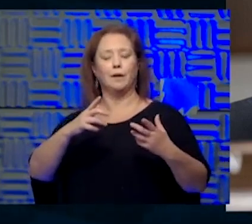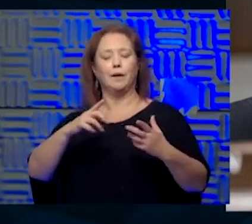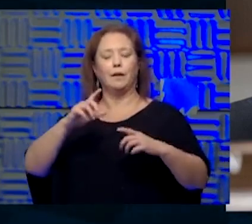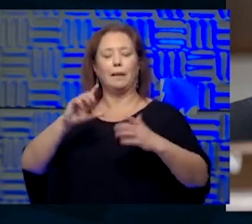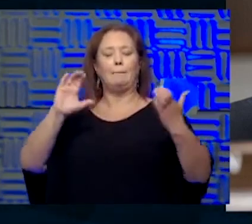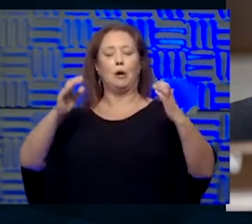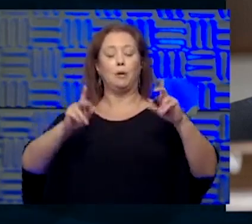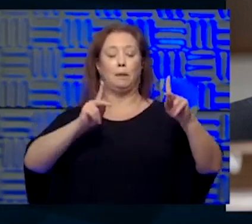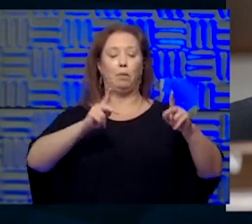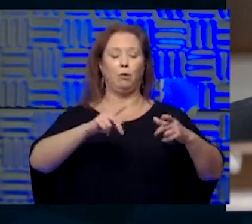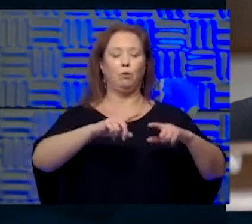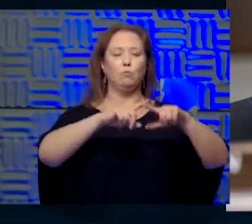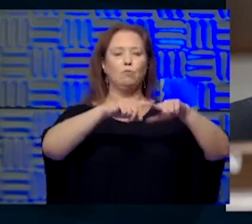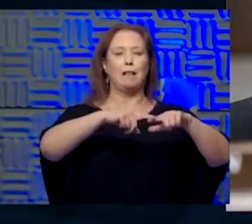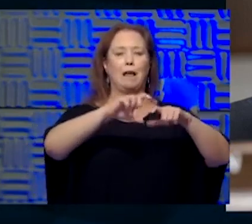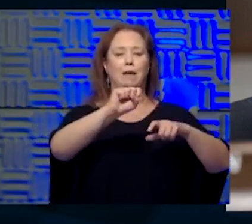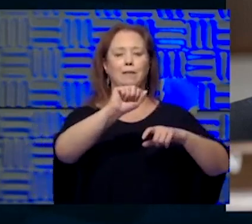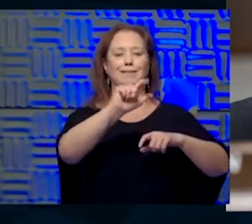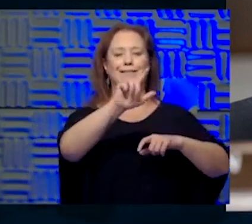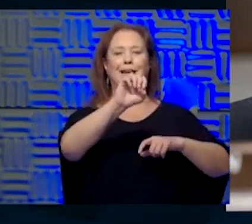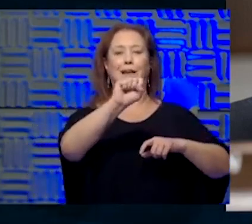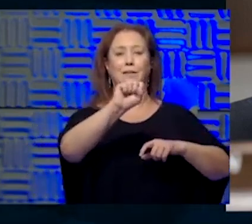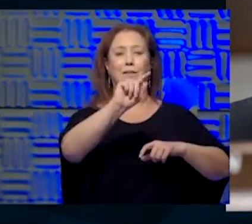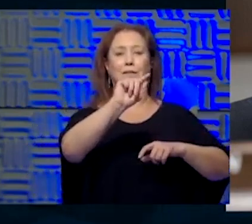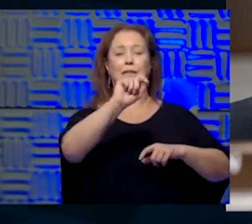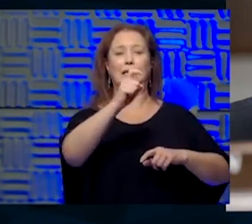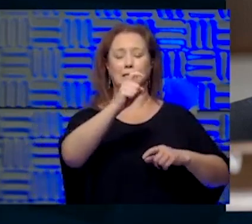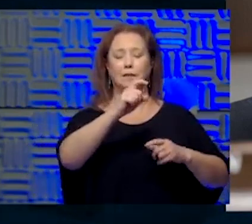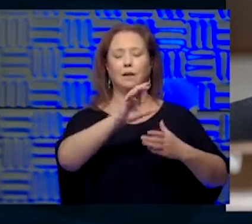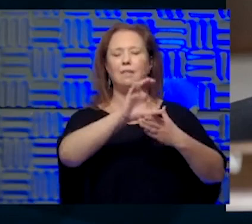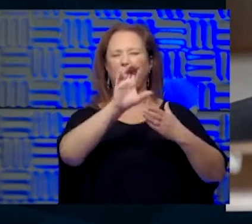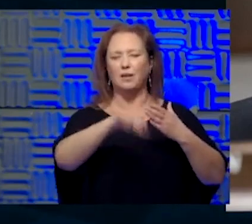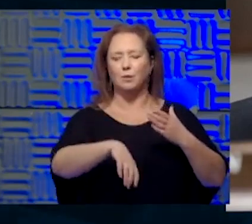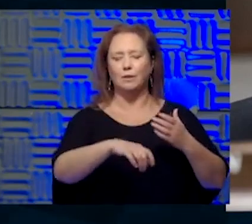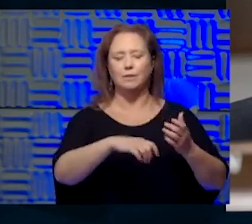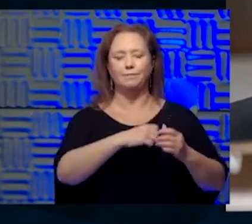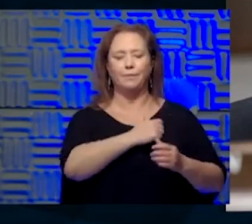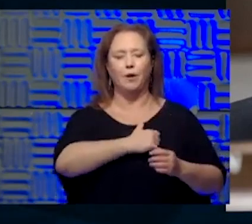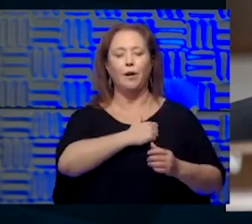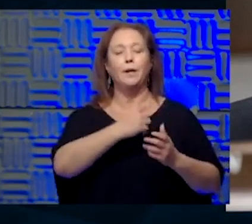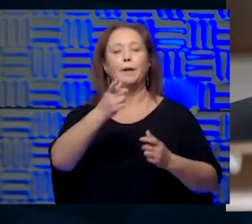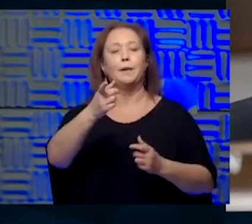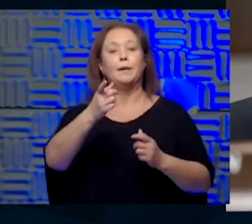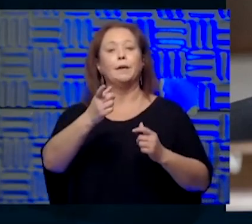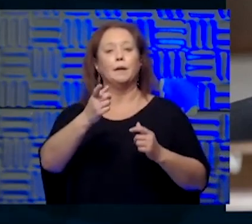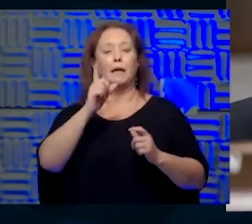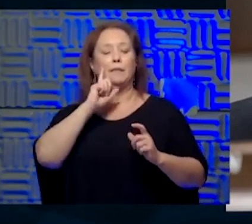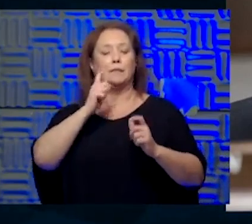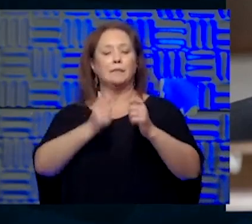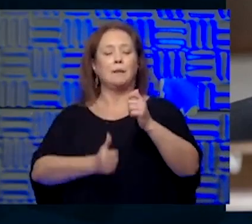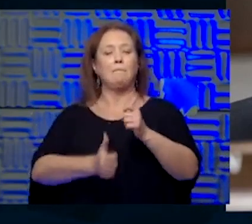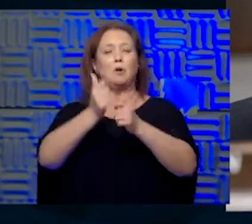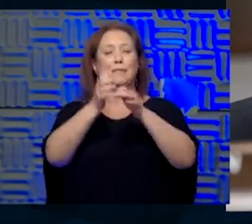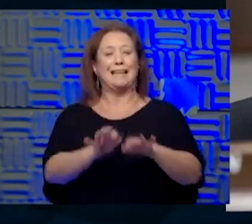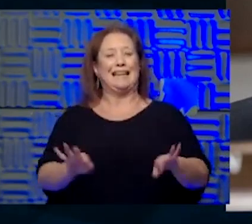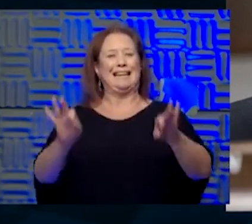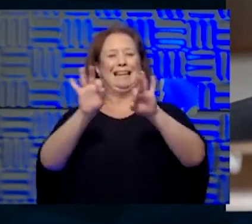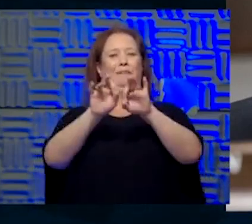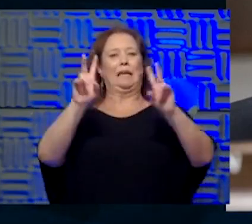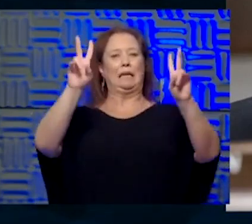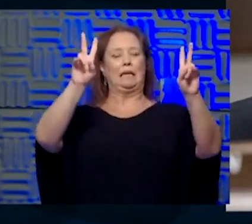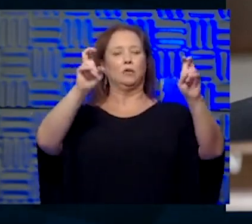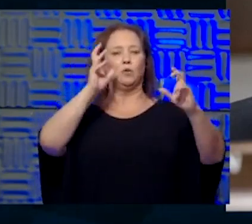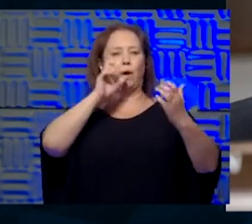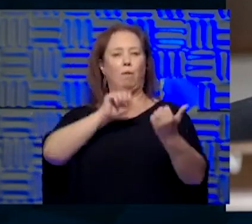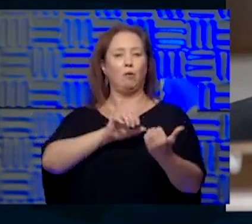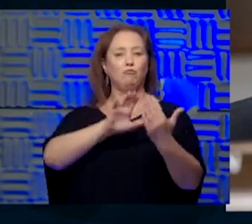it's different from across the country. Mary, this is a really good question. It is probably the most significant issue that we will address